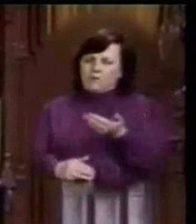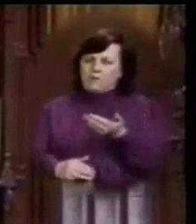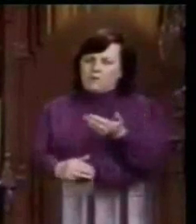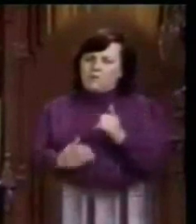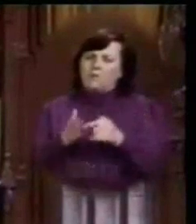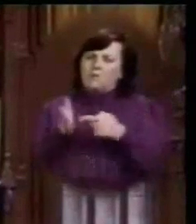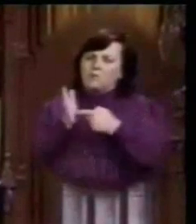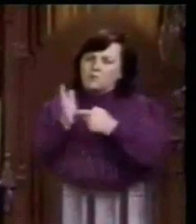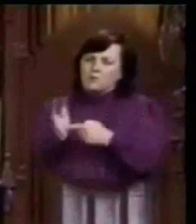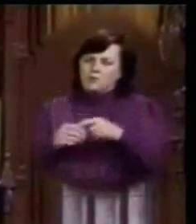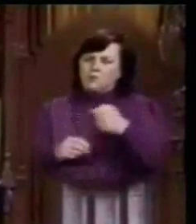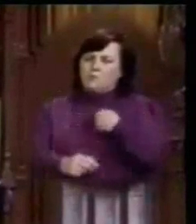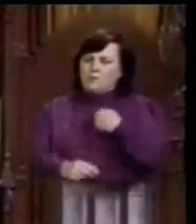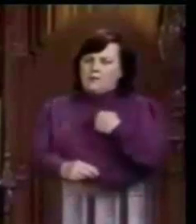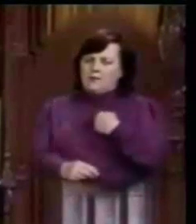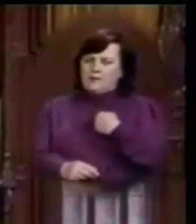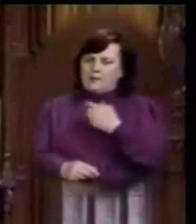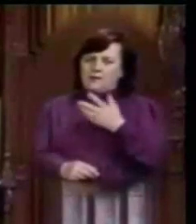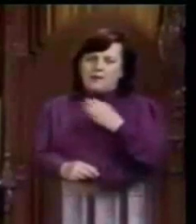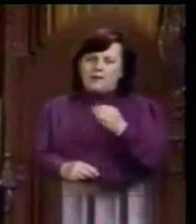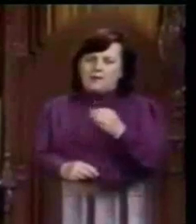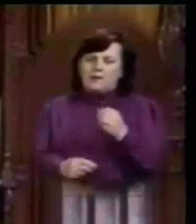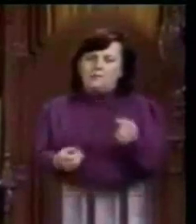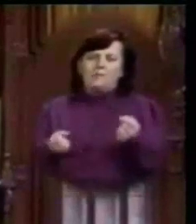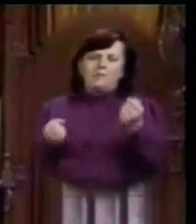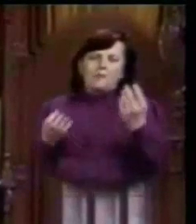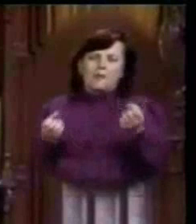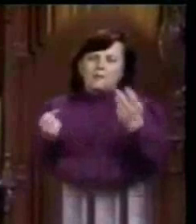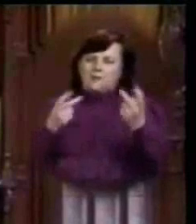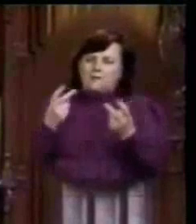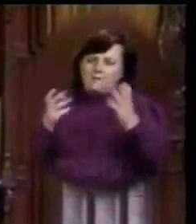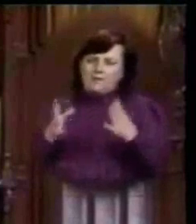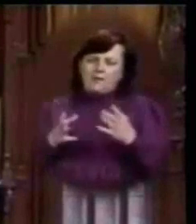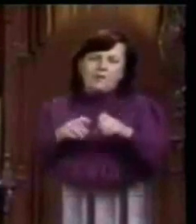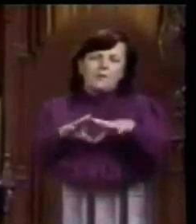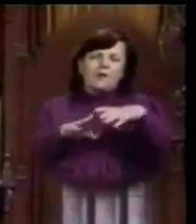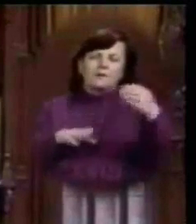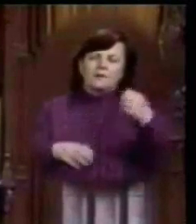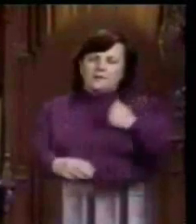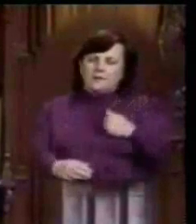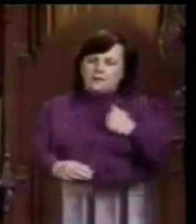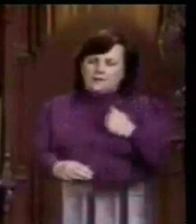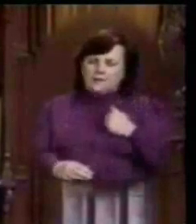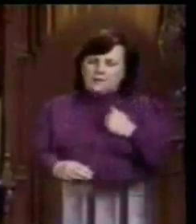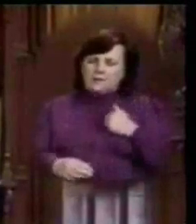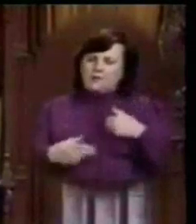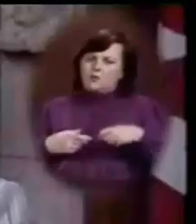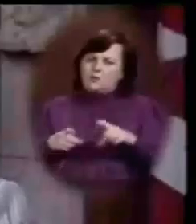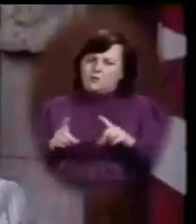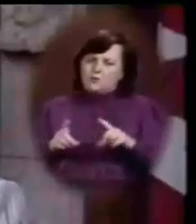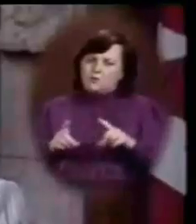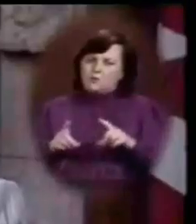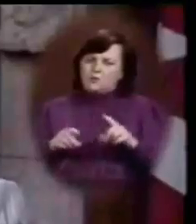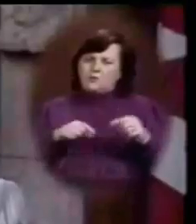course. Could the right honourable lady explain to the House that if the privatisation giving shares